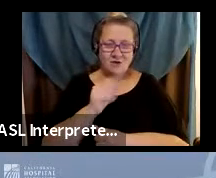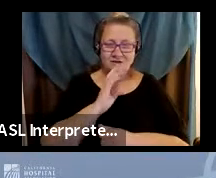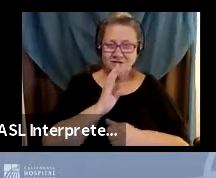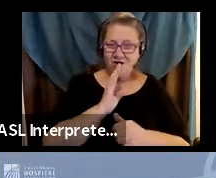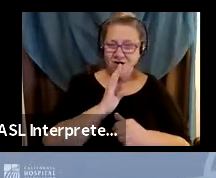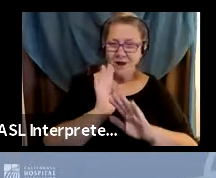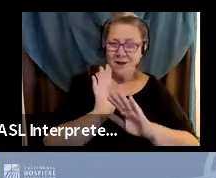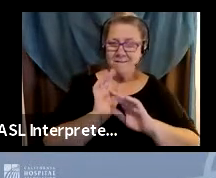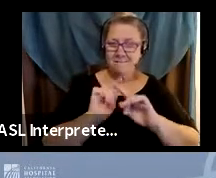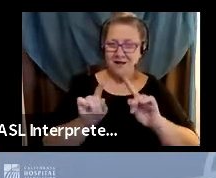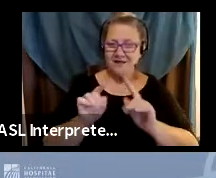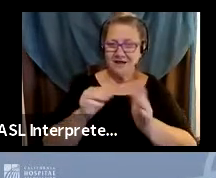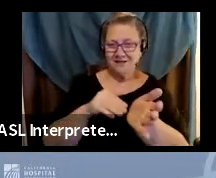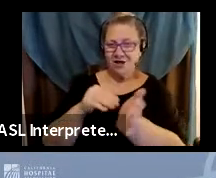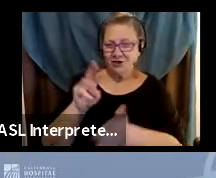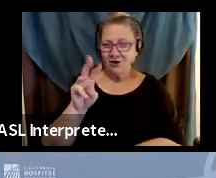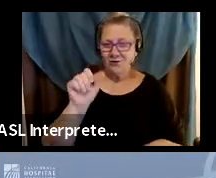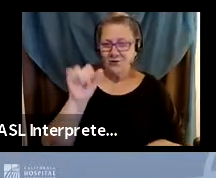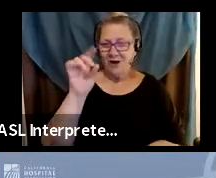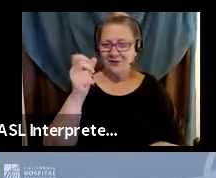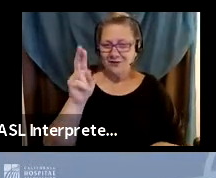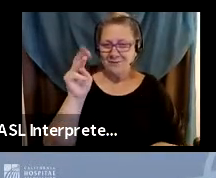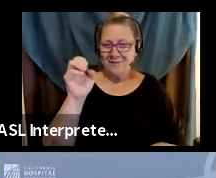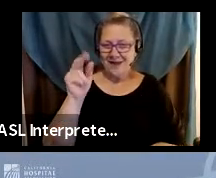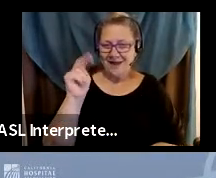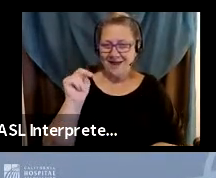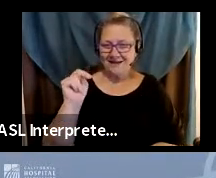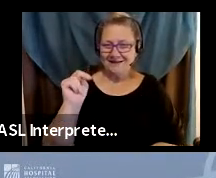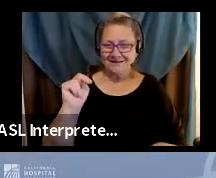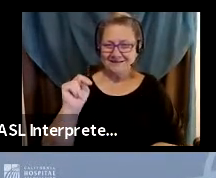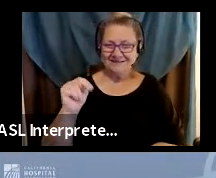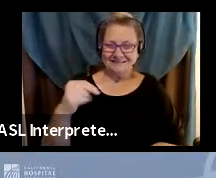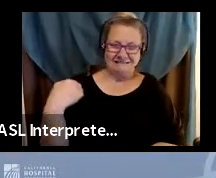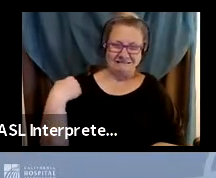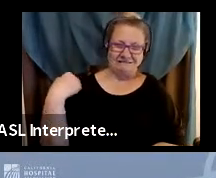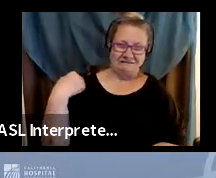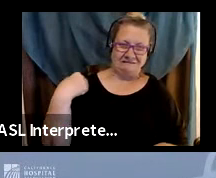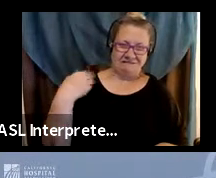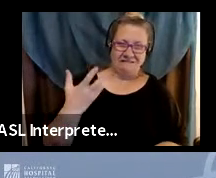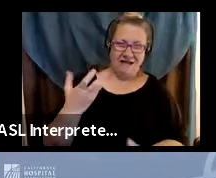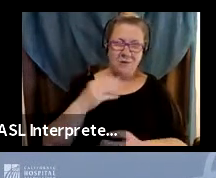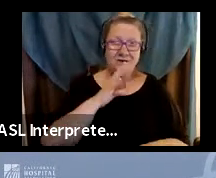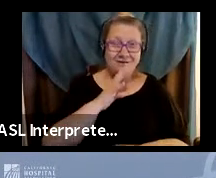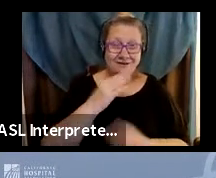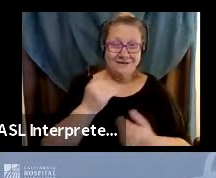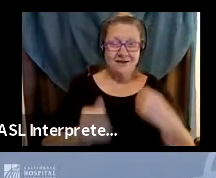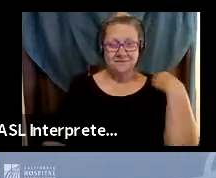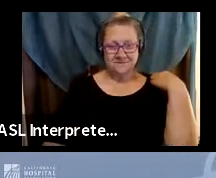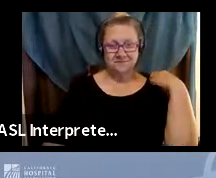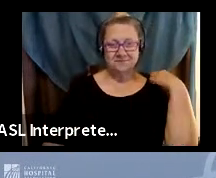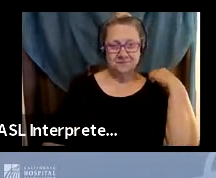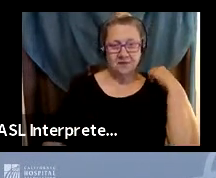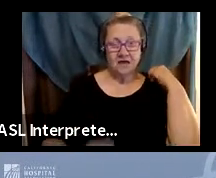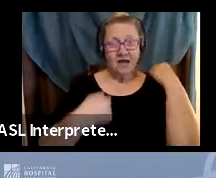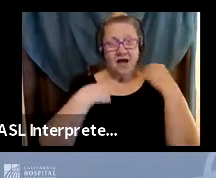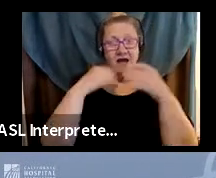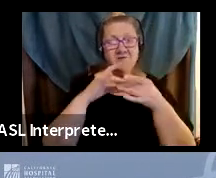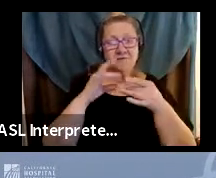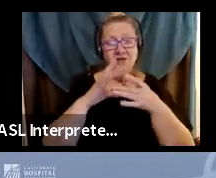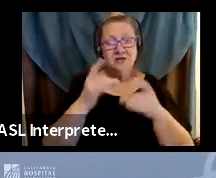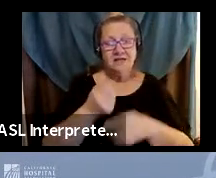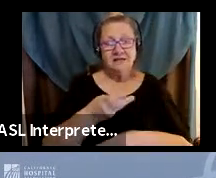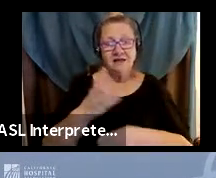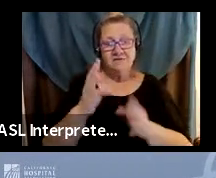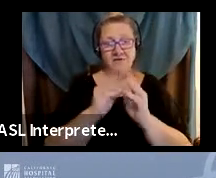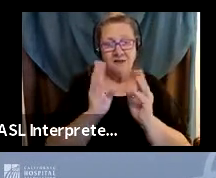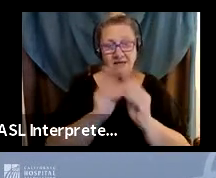So I wanted to lift up something that I've been mentioning in multiple meetings now, which is that this point